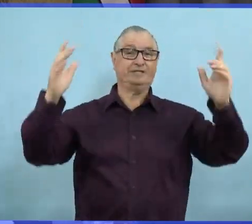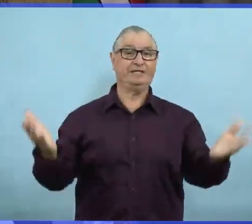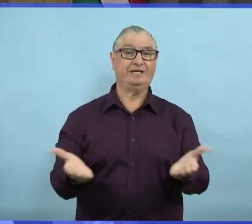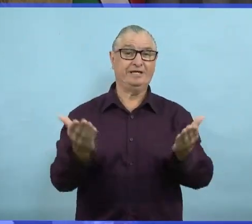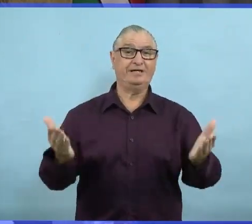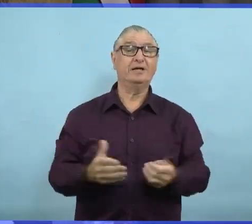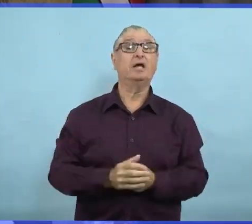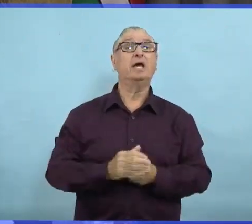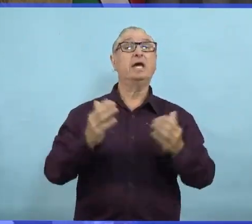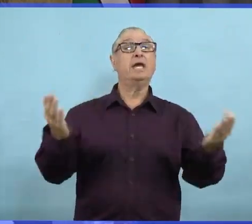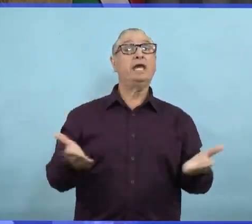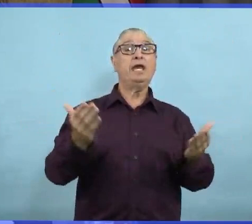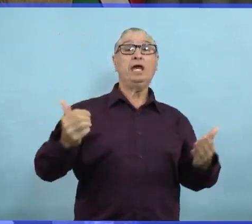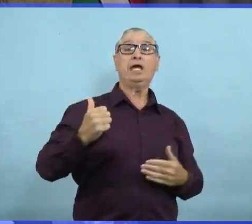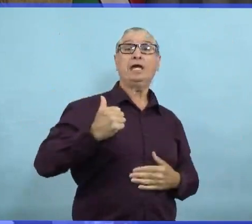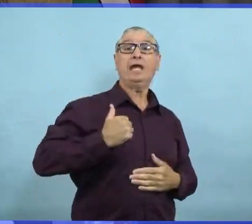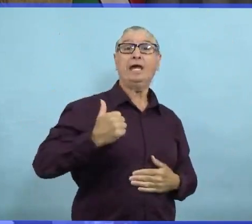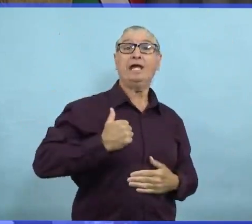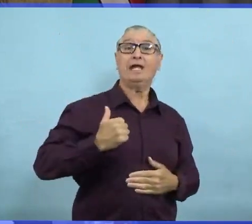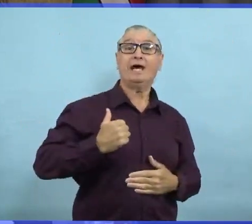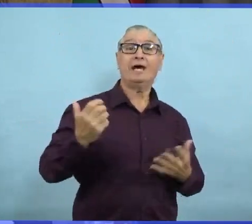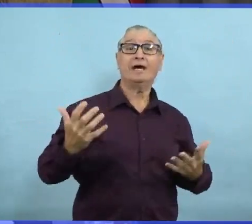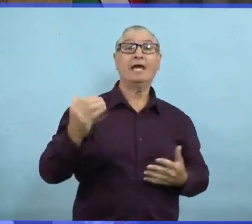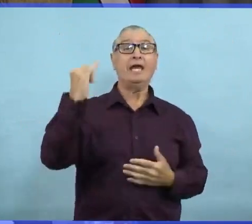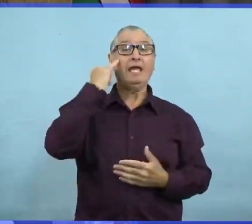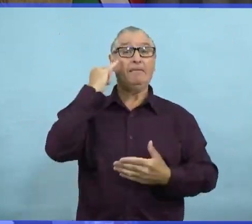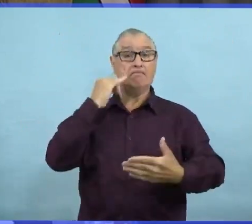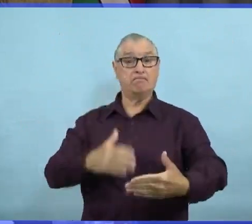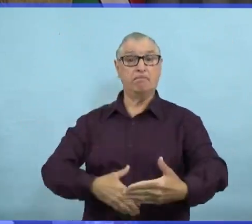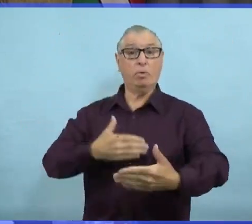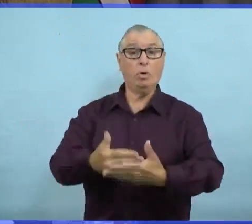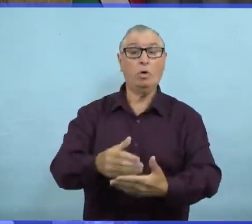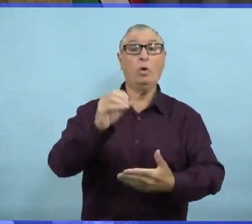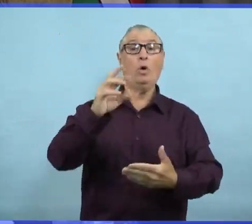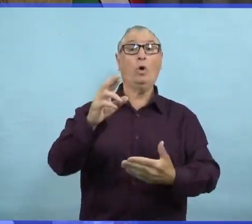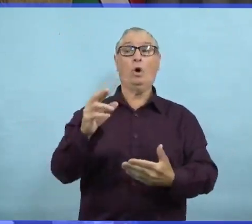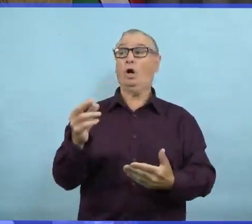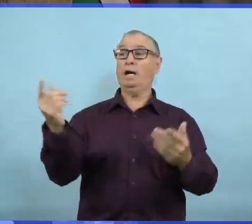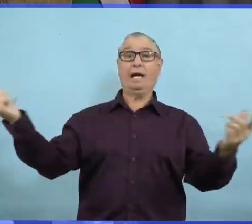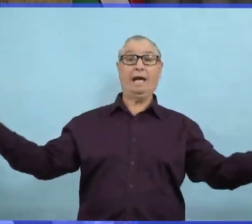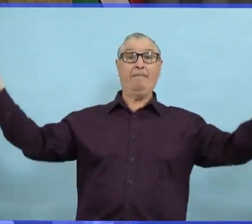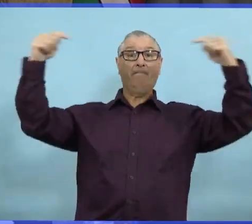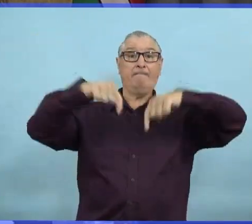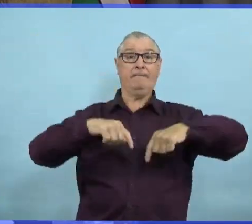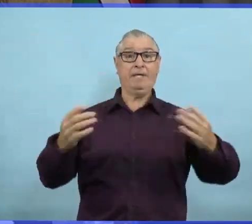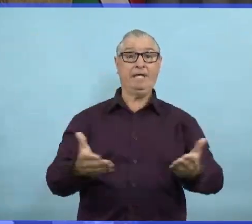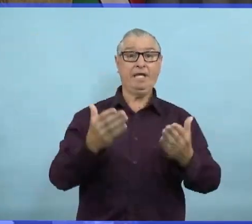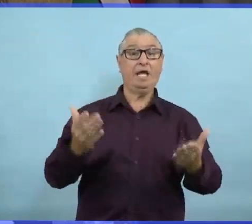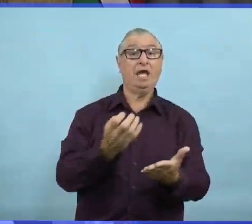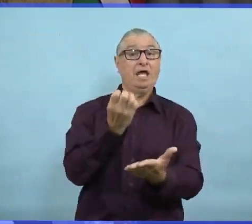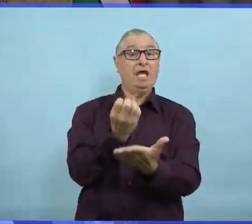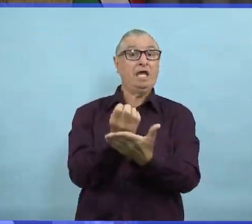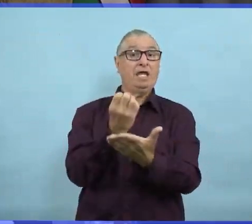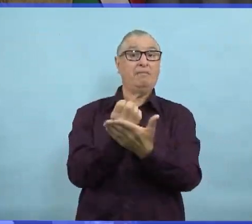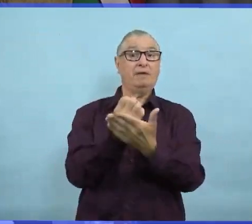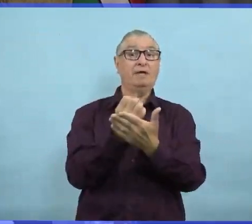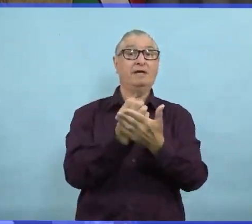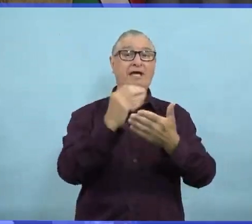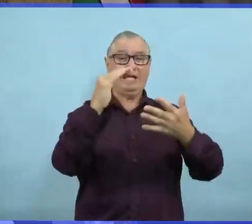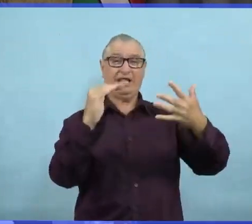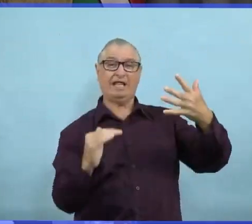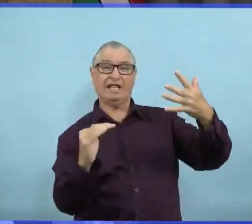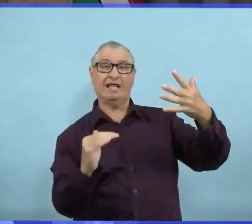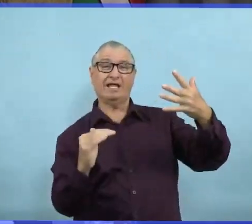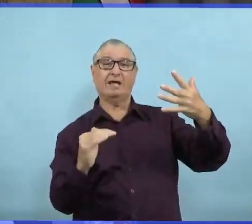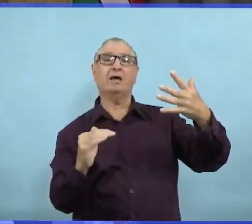socioeconomic category to a middle income or higher income category than citizens of the United States are, just an